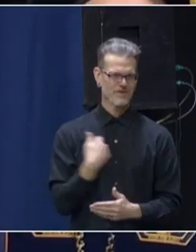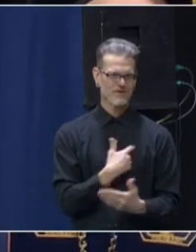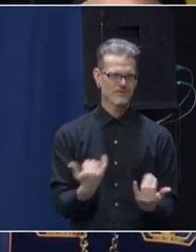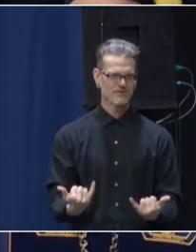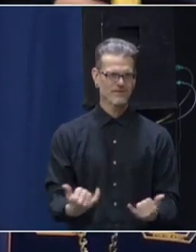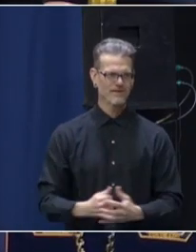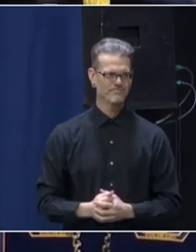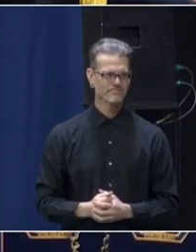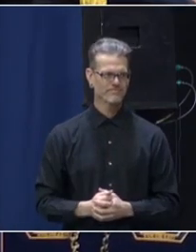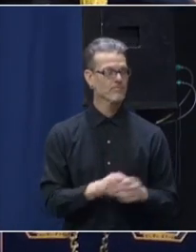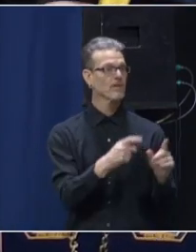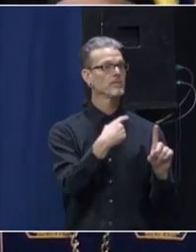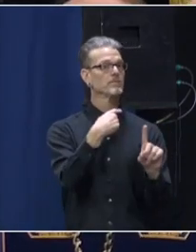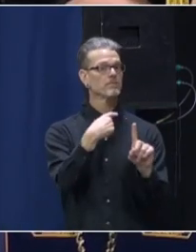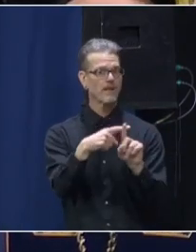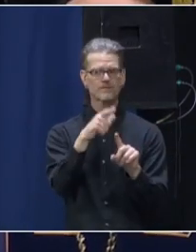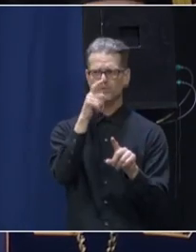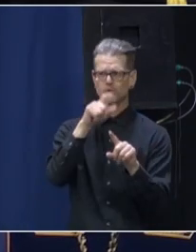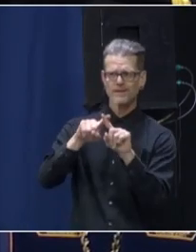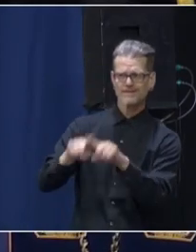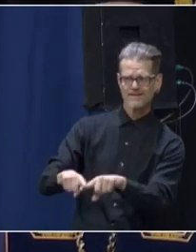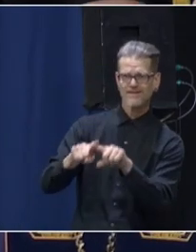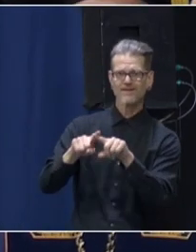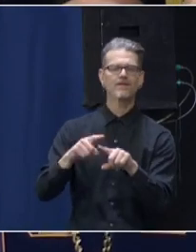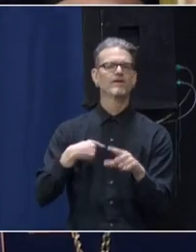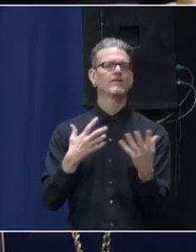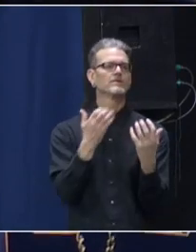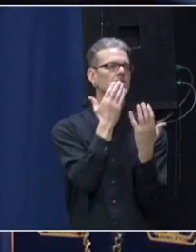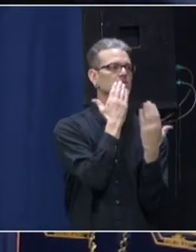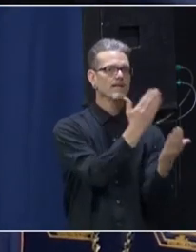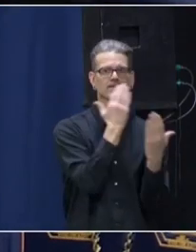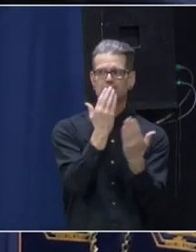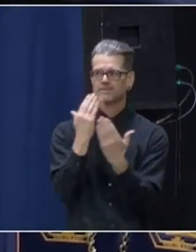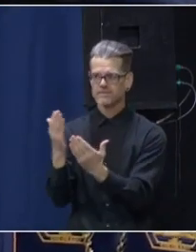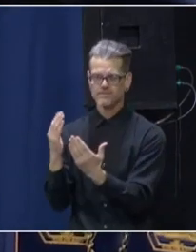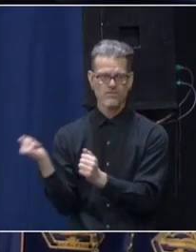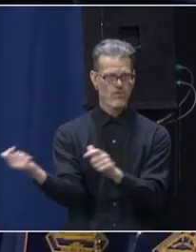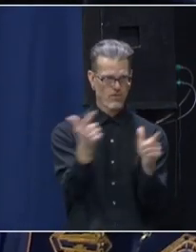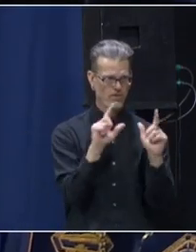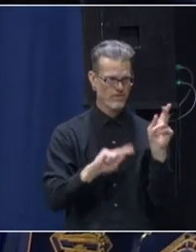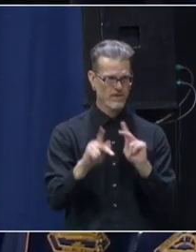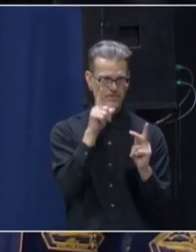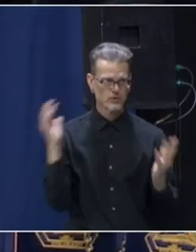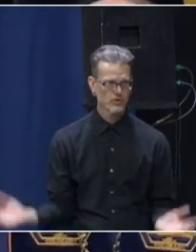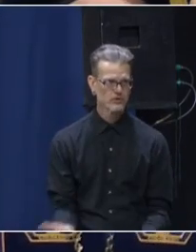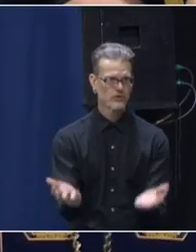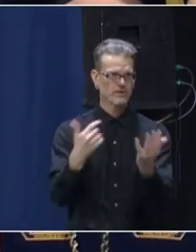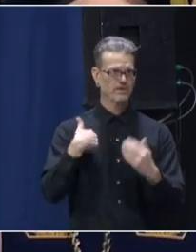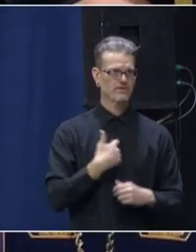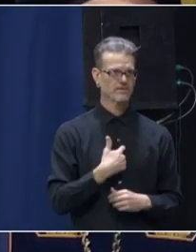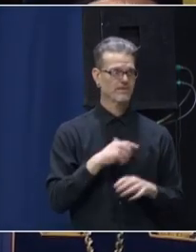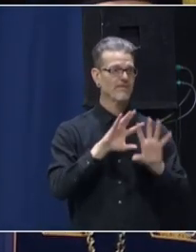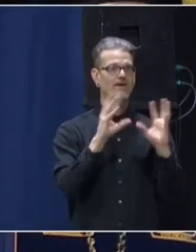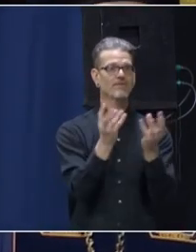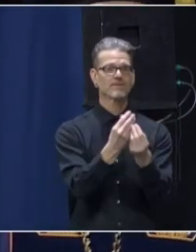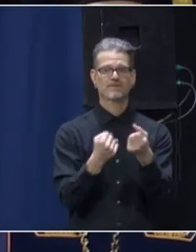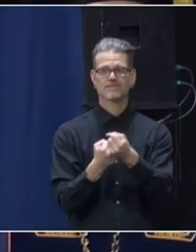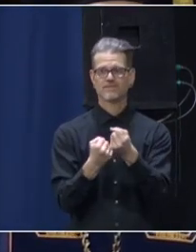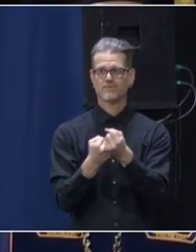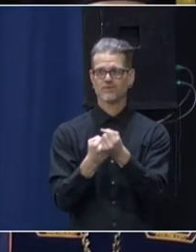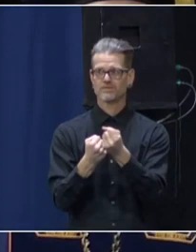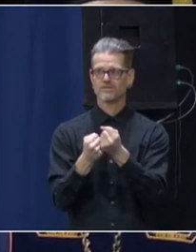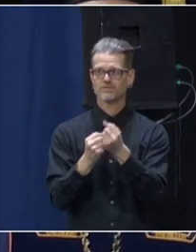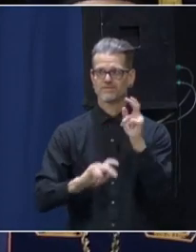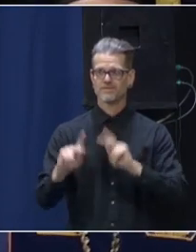And speaking of beacons to lean on, I would like to offer my deepest gratitude to the people who always lifted us up, our families and support systems. There